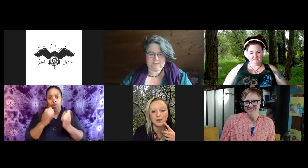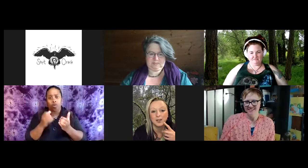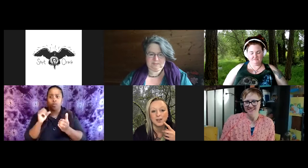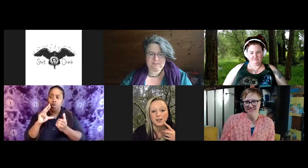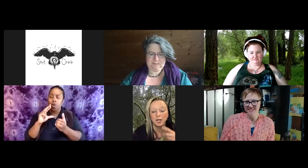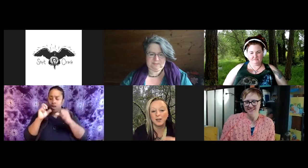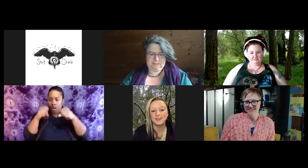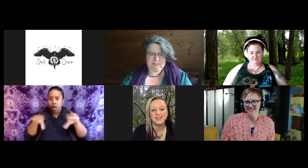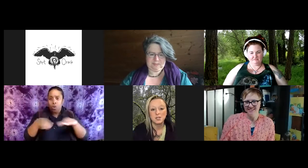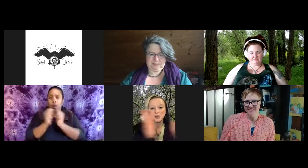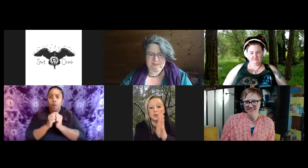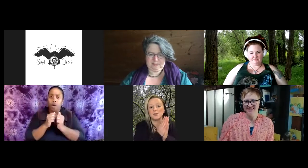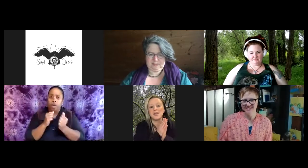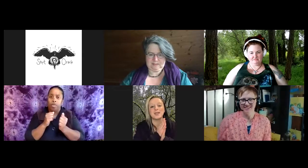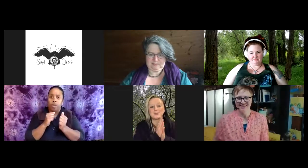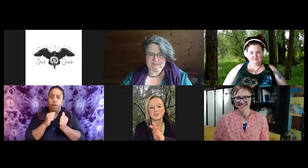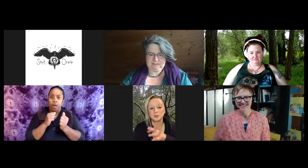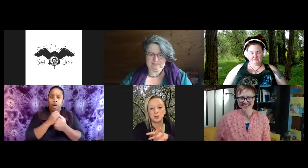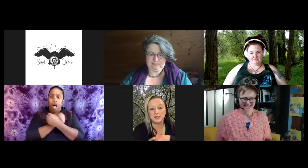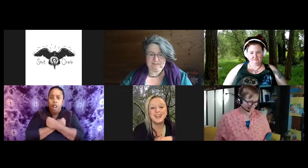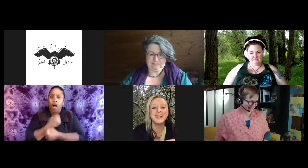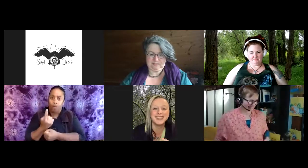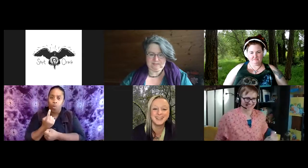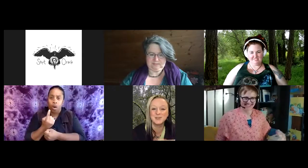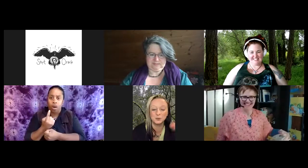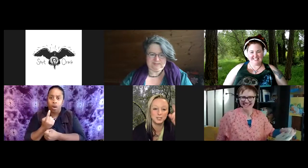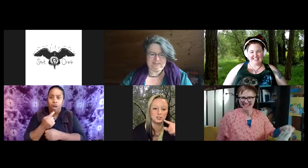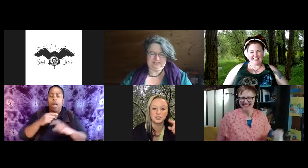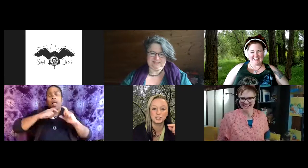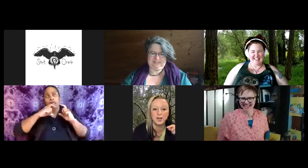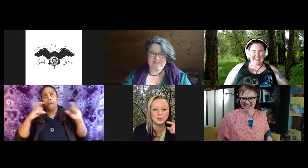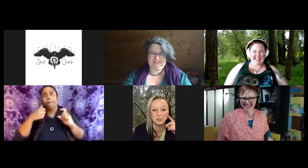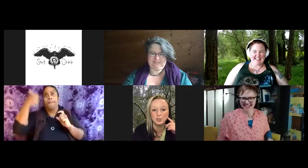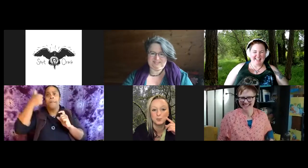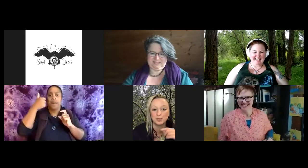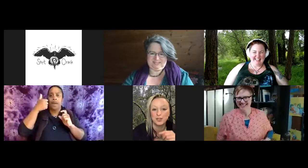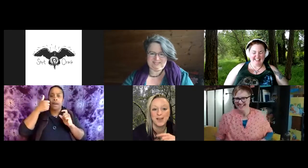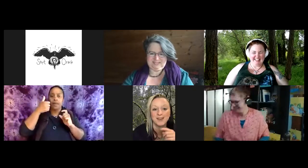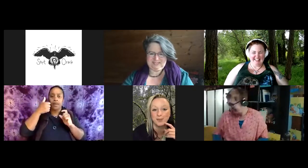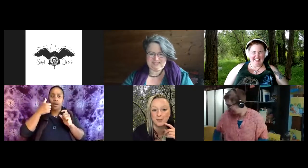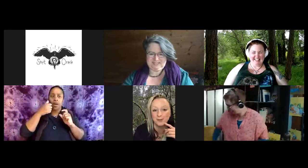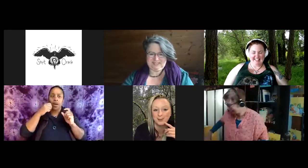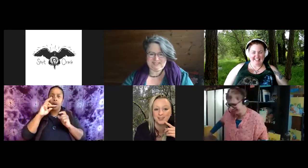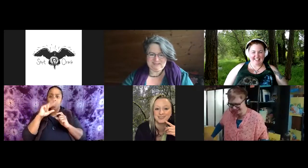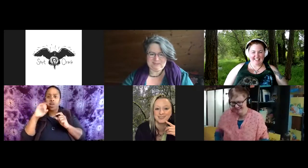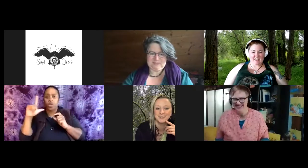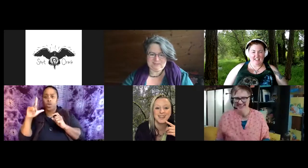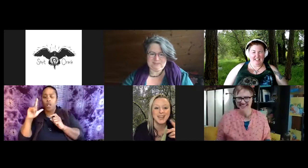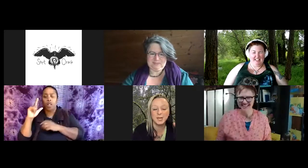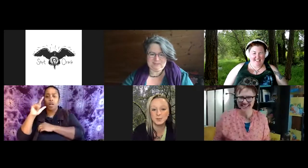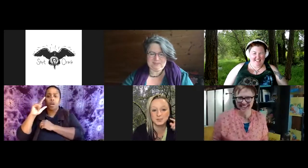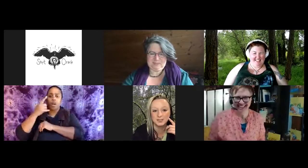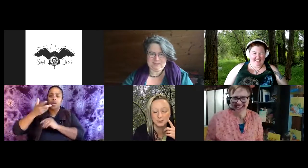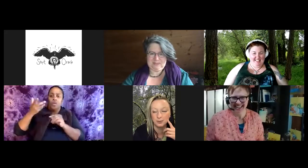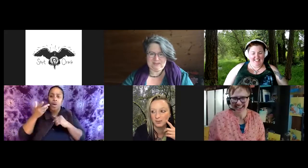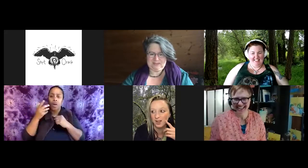one. The biggest ritual, and Winnie just chimed in, she pushed Ama out of the way for this, and